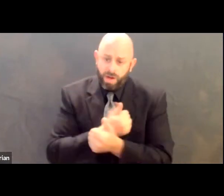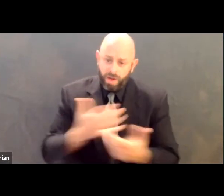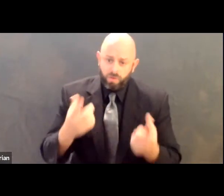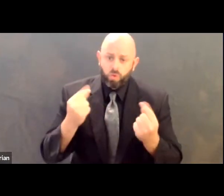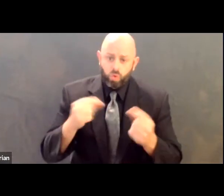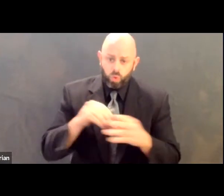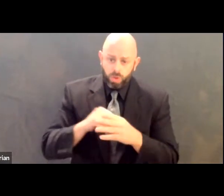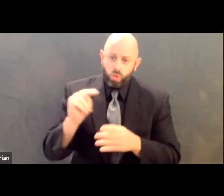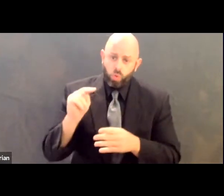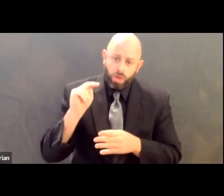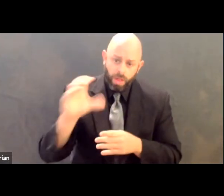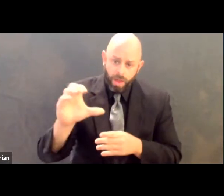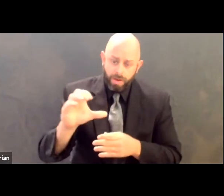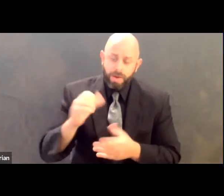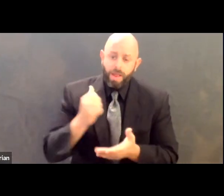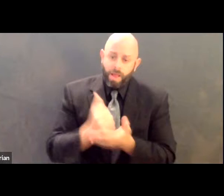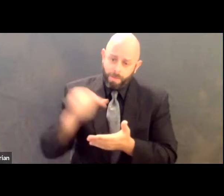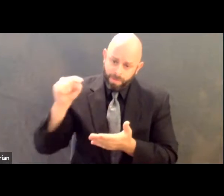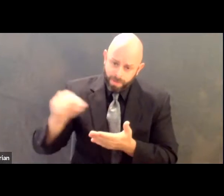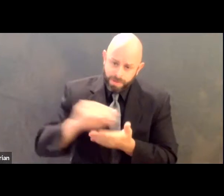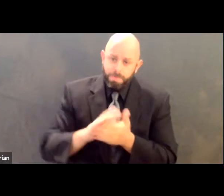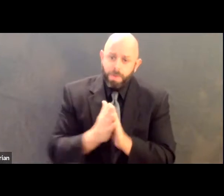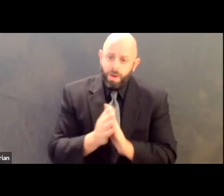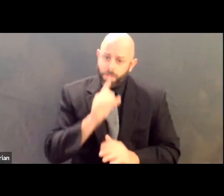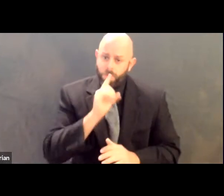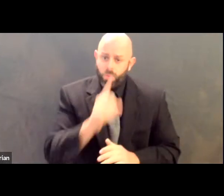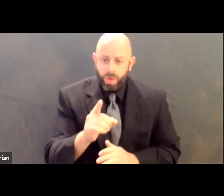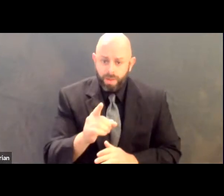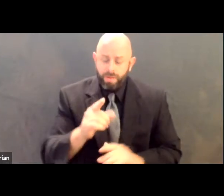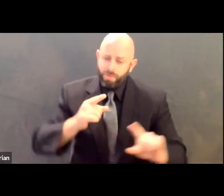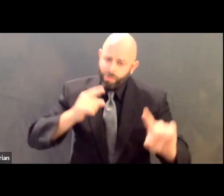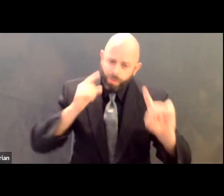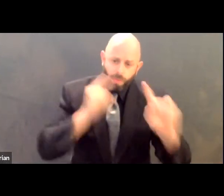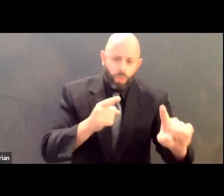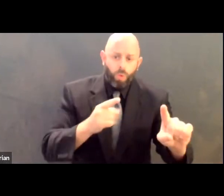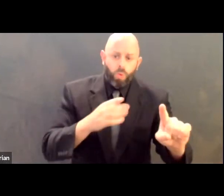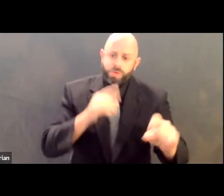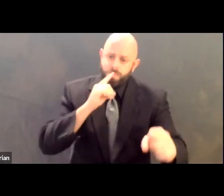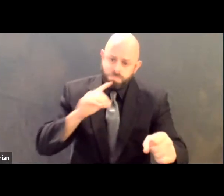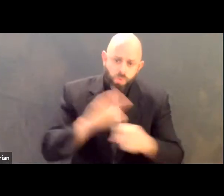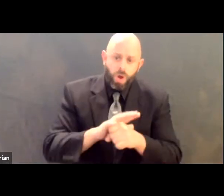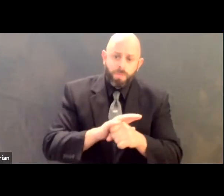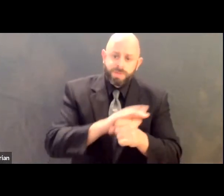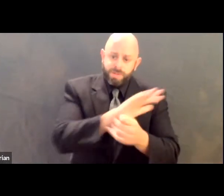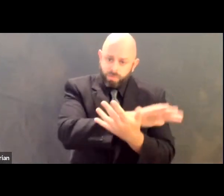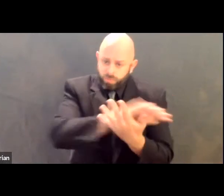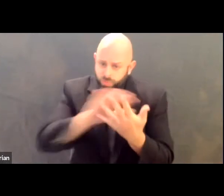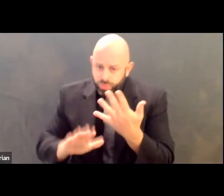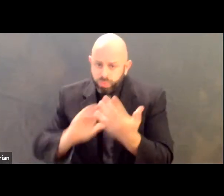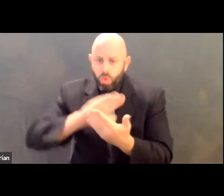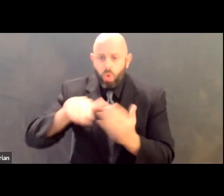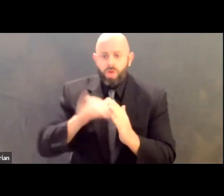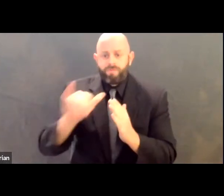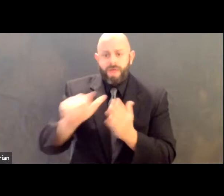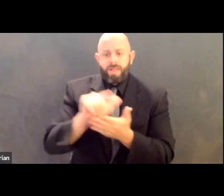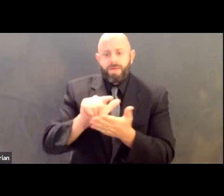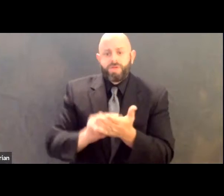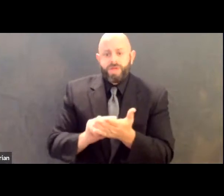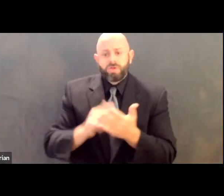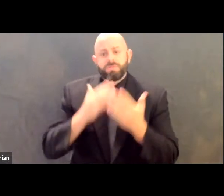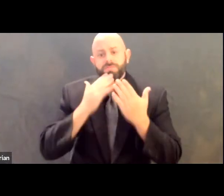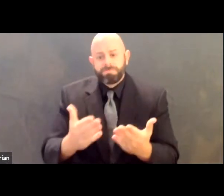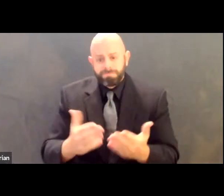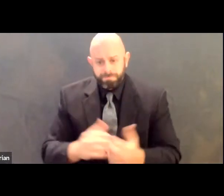to make real the goals and the promises of all of that legislation. So now here we are,